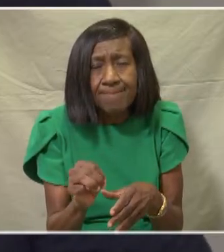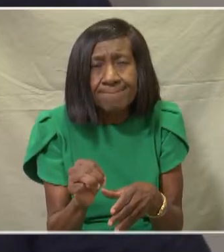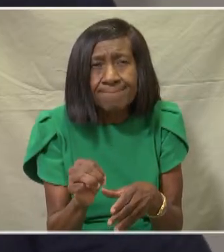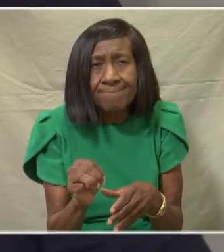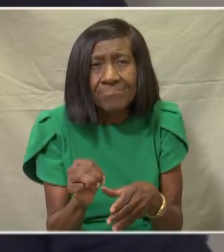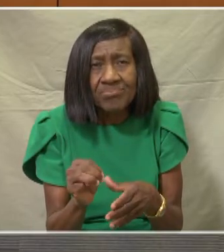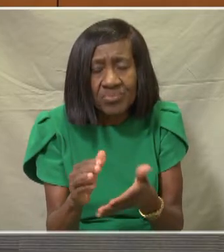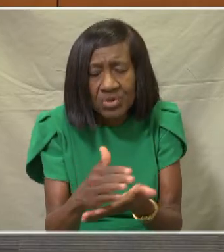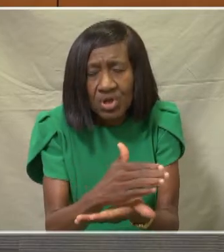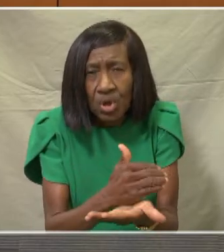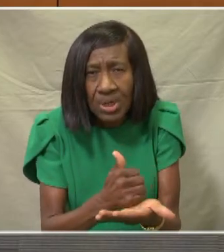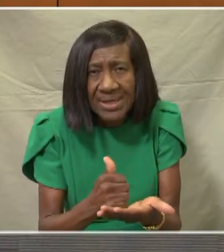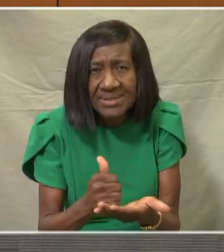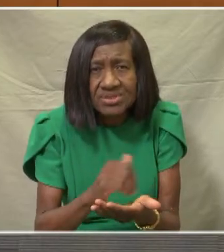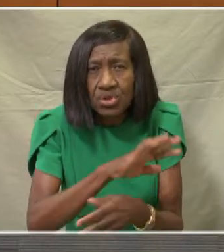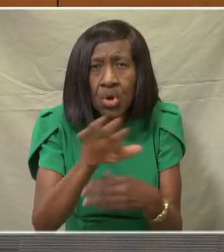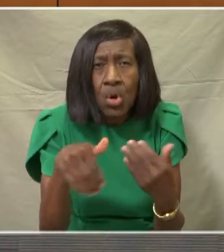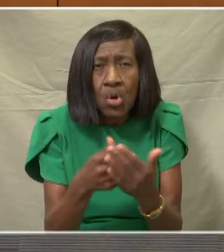recommendations.